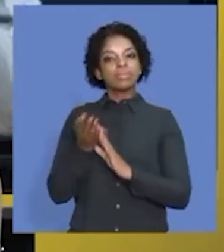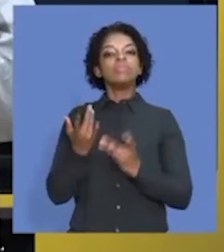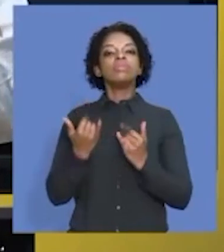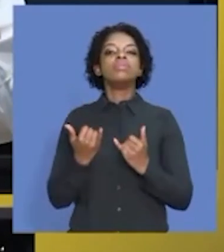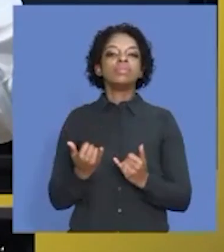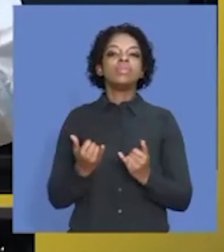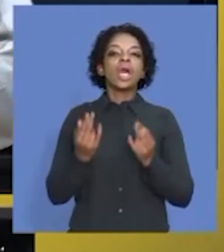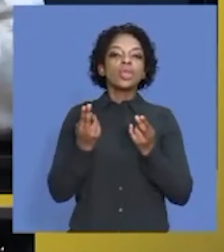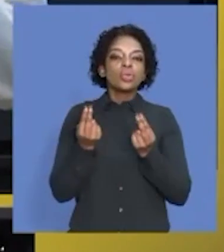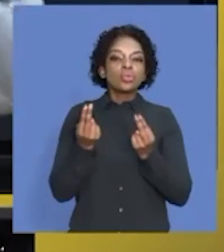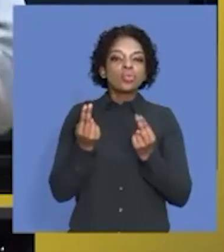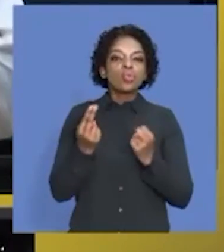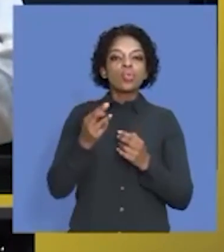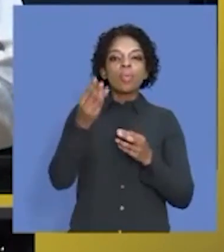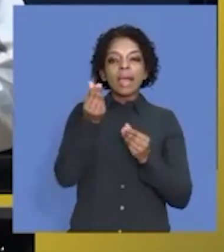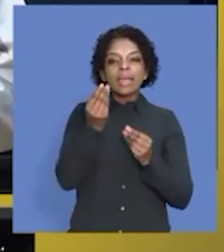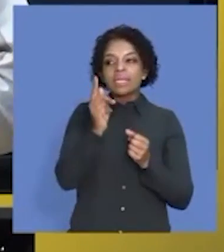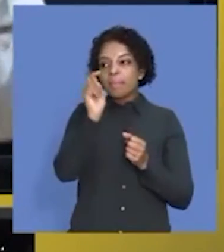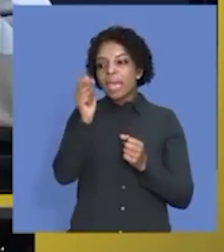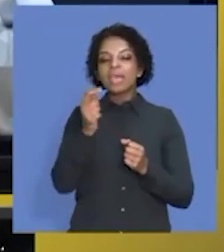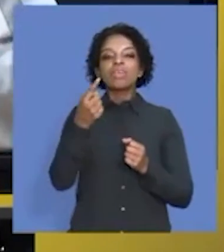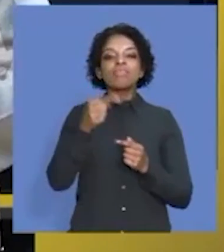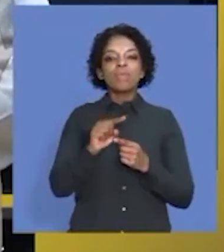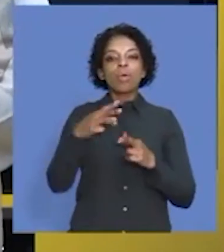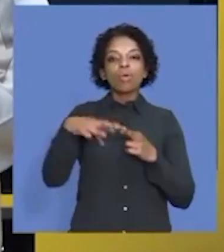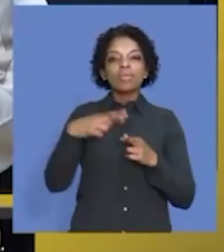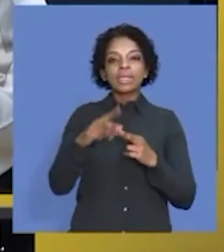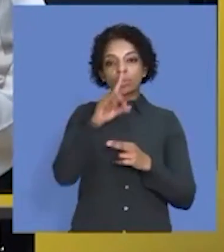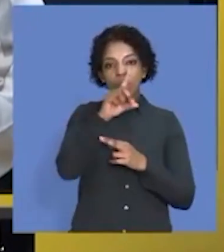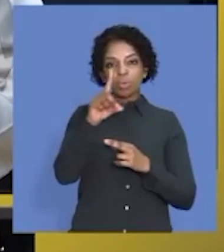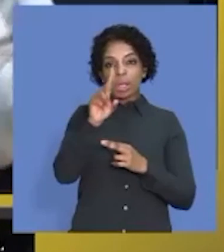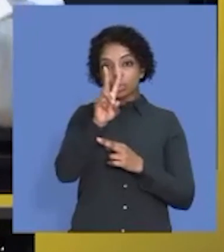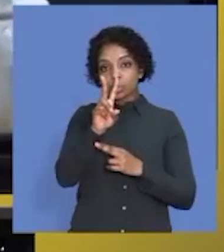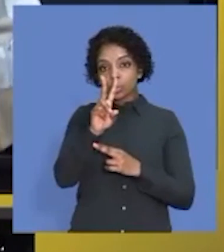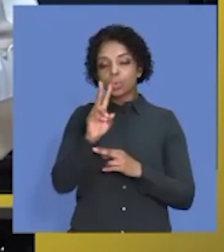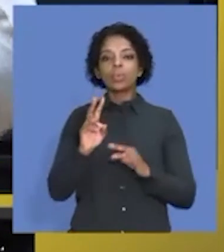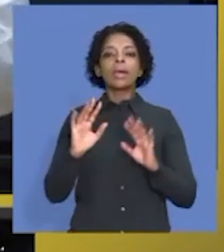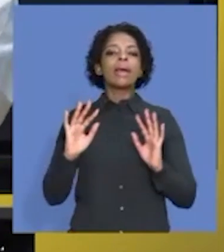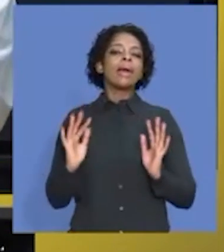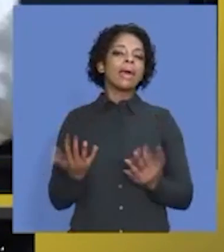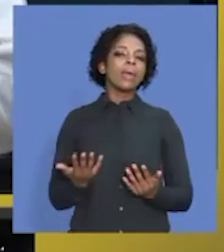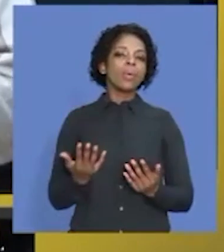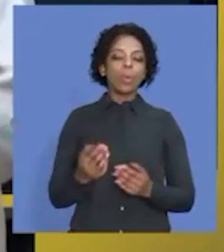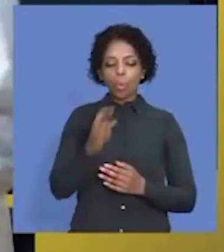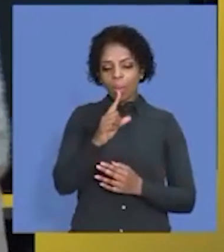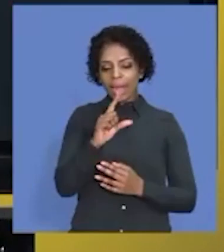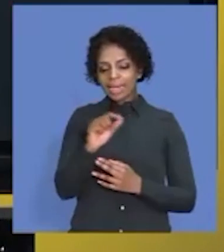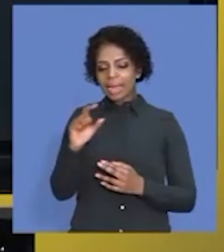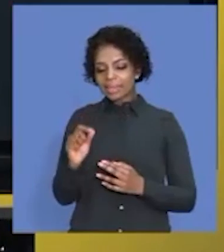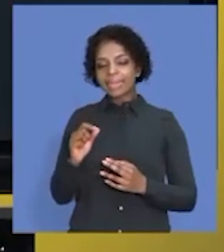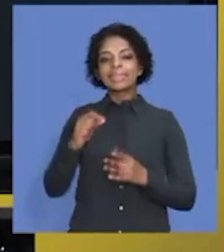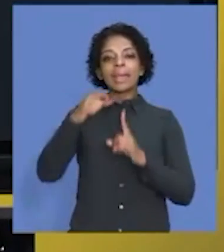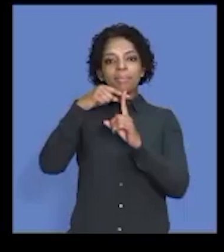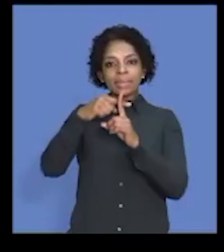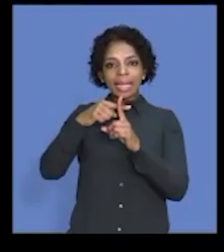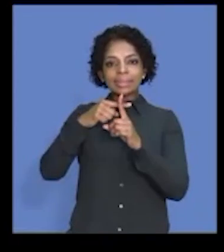new rental is now 112. Where am I getting 112 from? 100 plus the 12% will